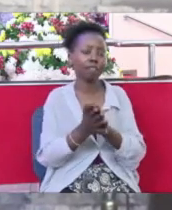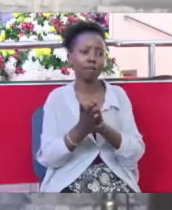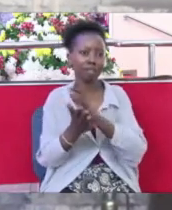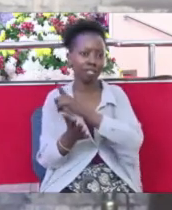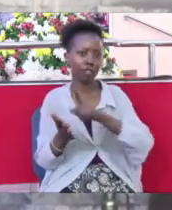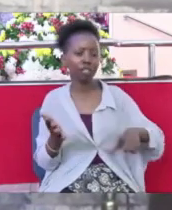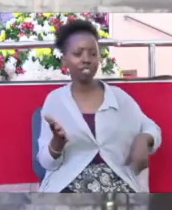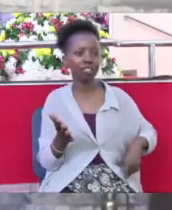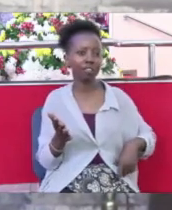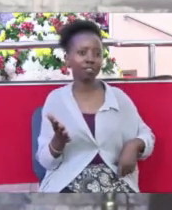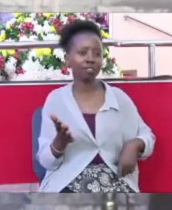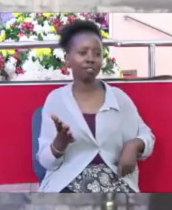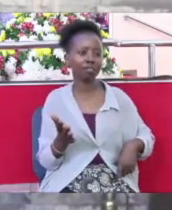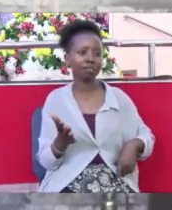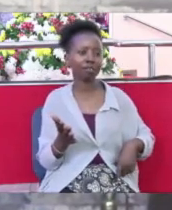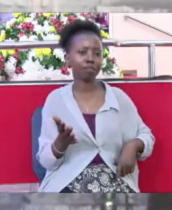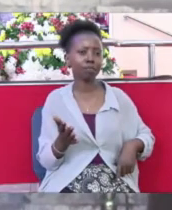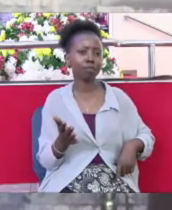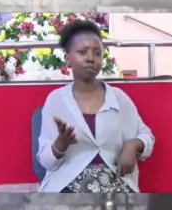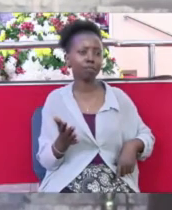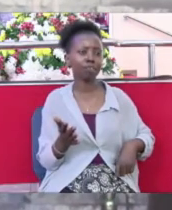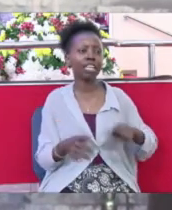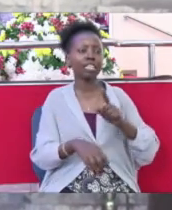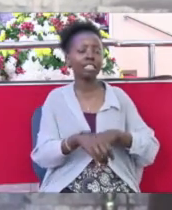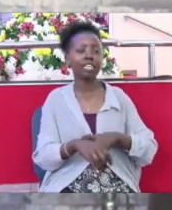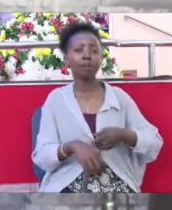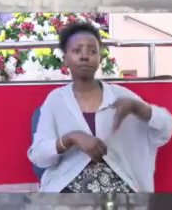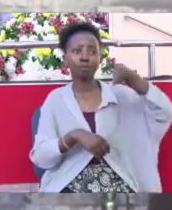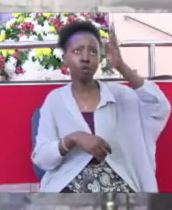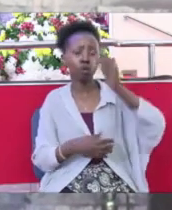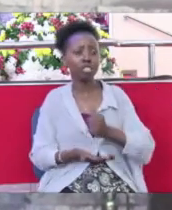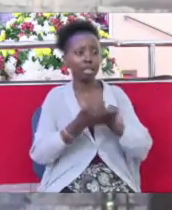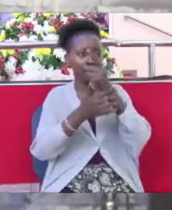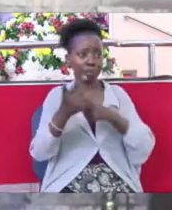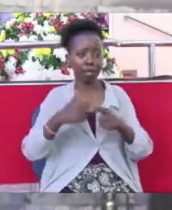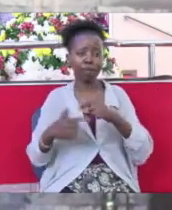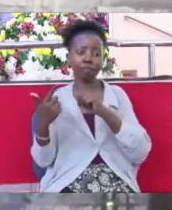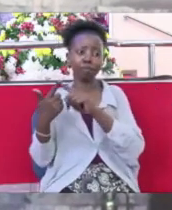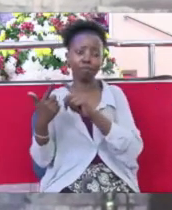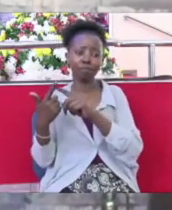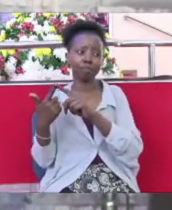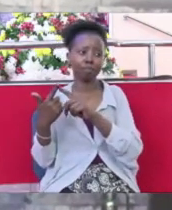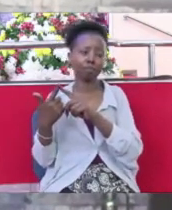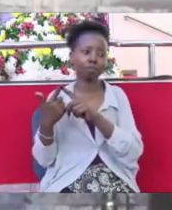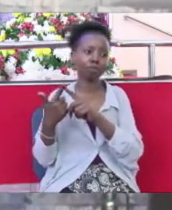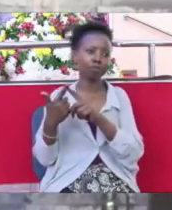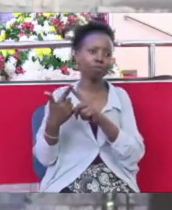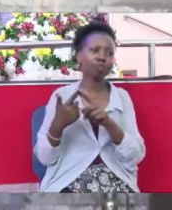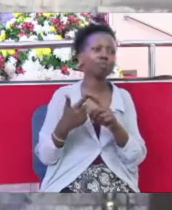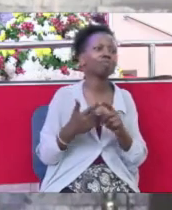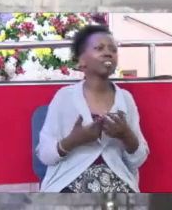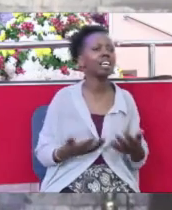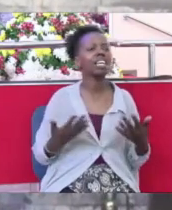Jesus. Amen. The next thing when God's help come, kitu kingine ambacho msaada wa Mungu unapokuja, the unimaginable happen. Kila